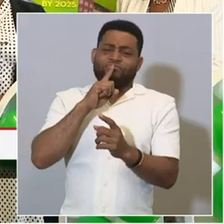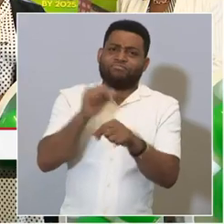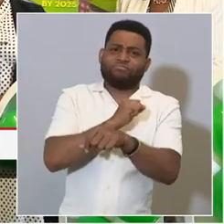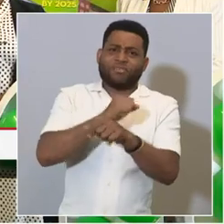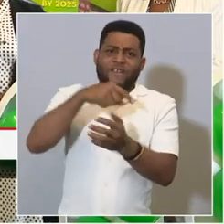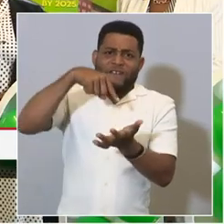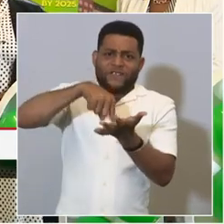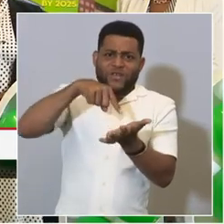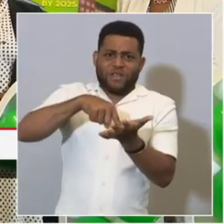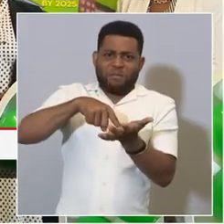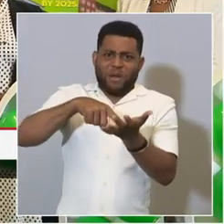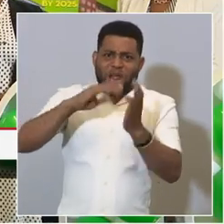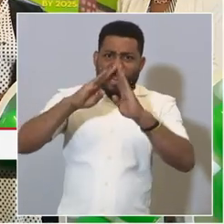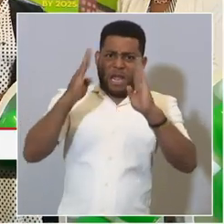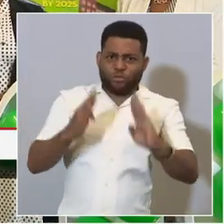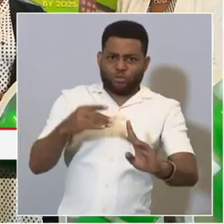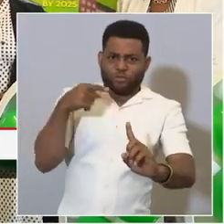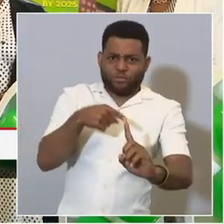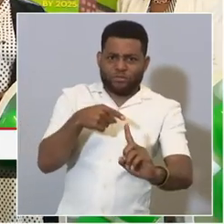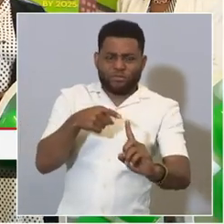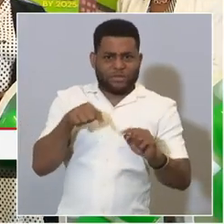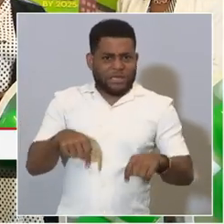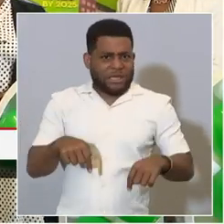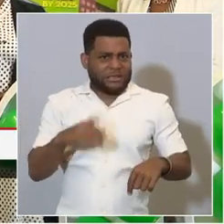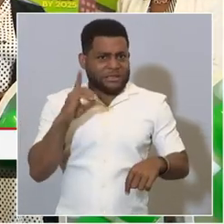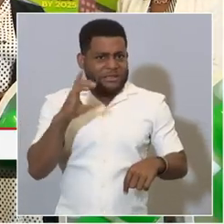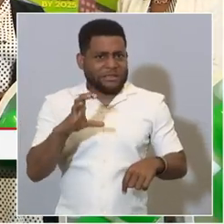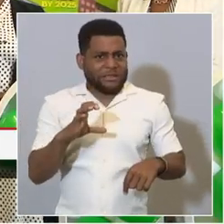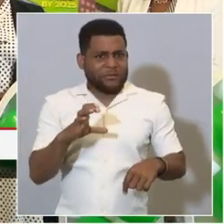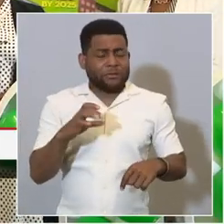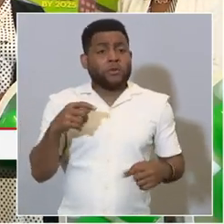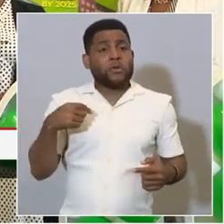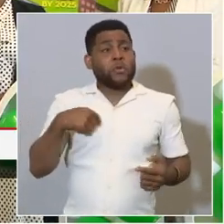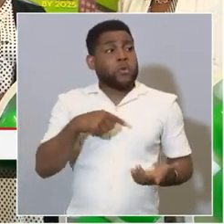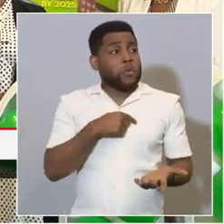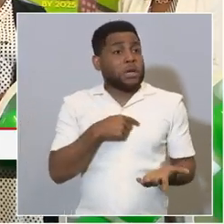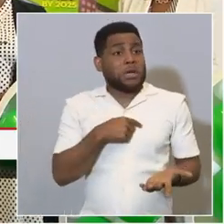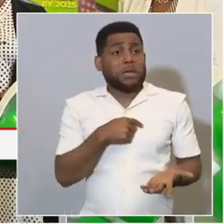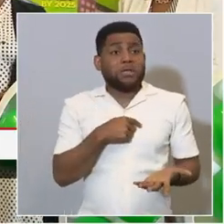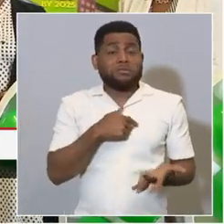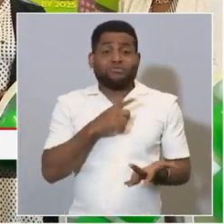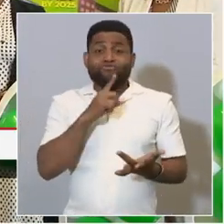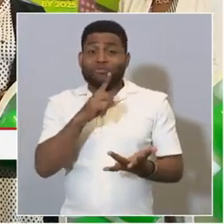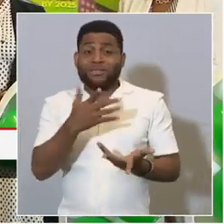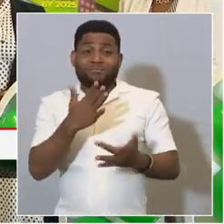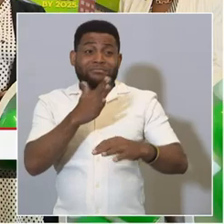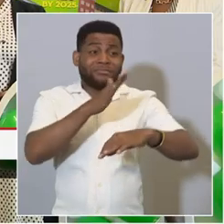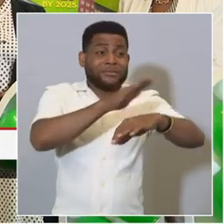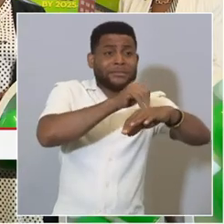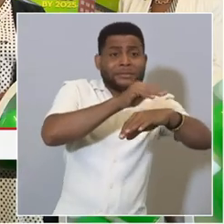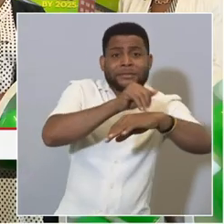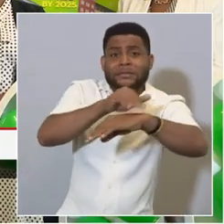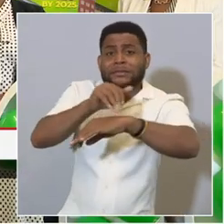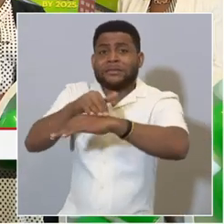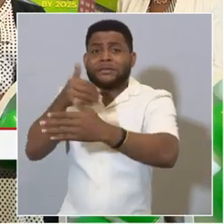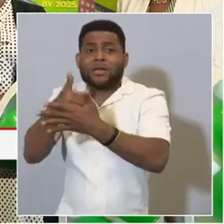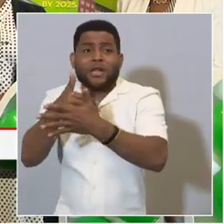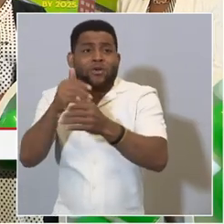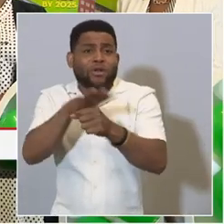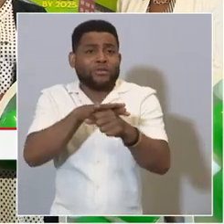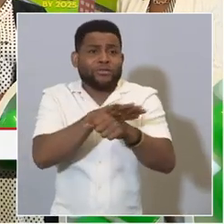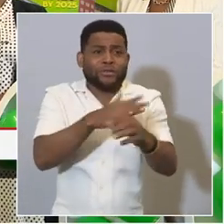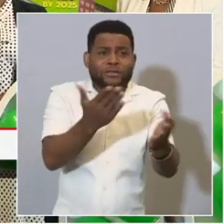doing our part, and we're calling on our neighbors to do the same. And when we dig into the numbers, here's what we